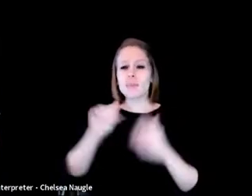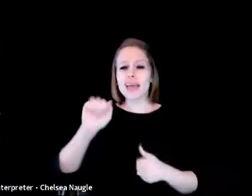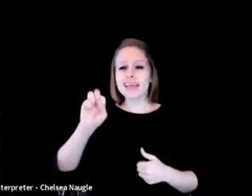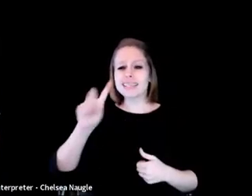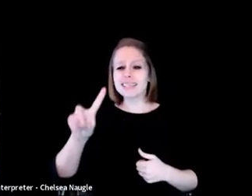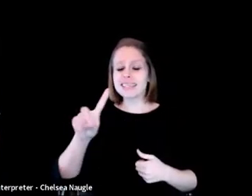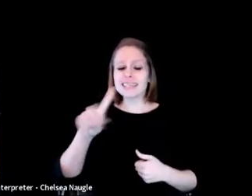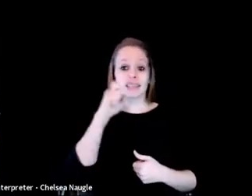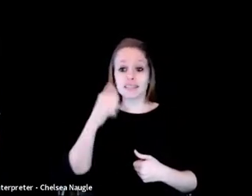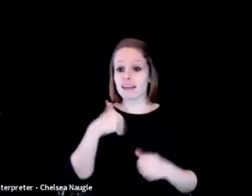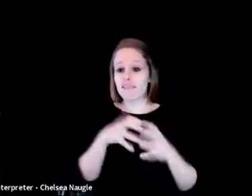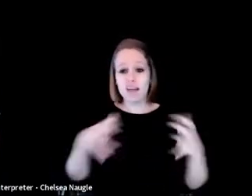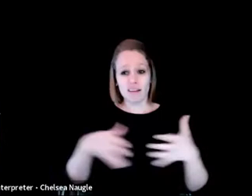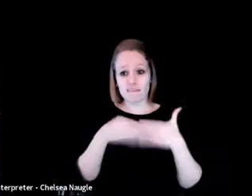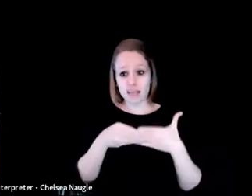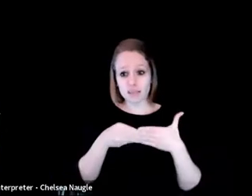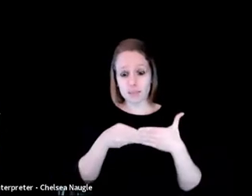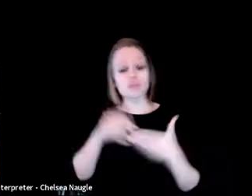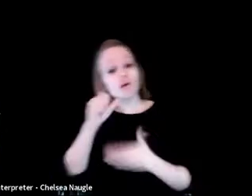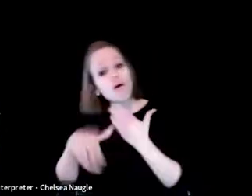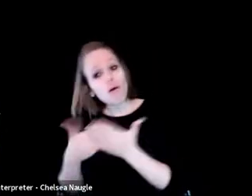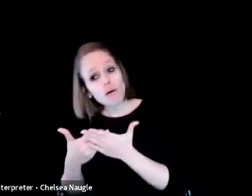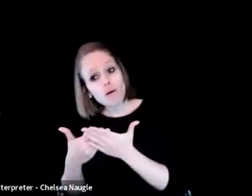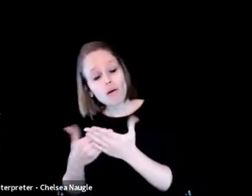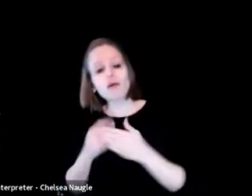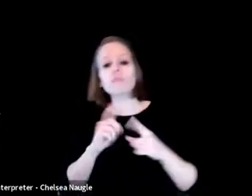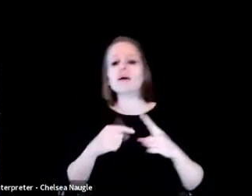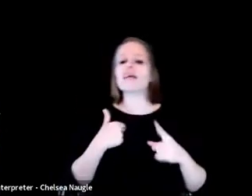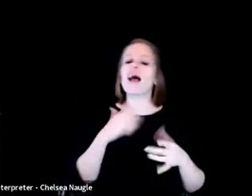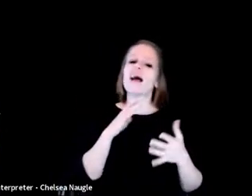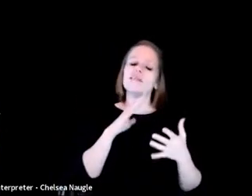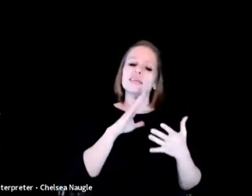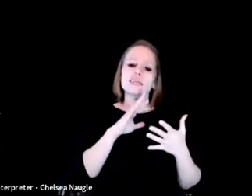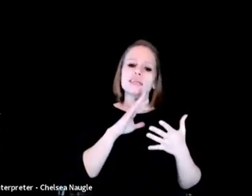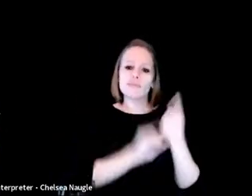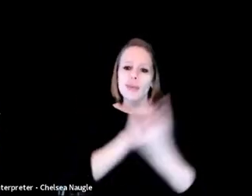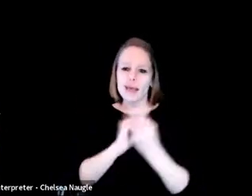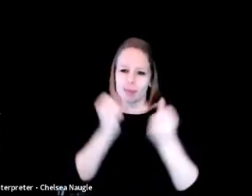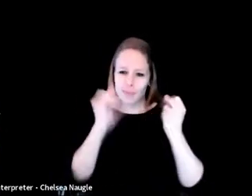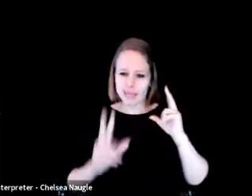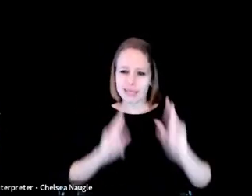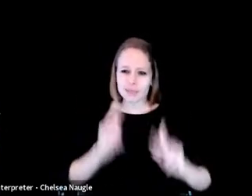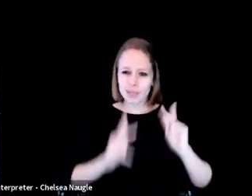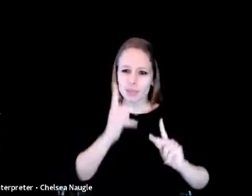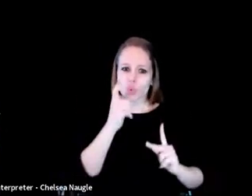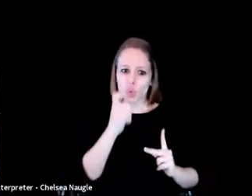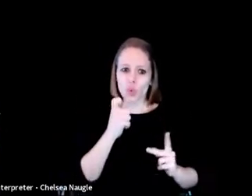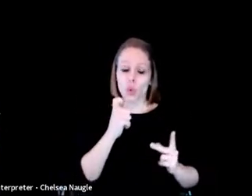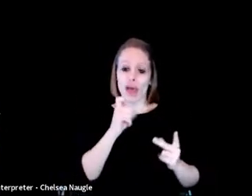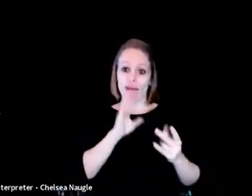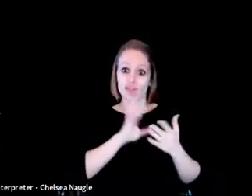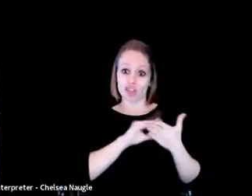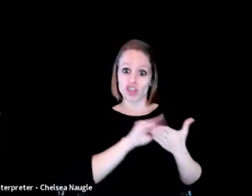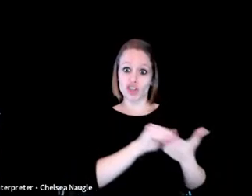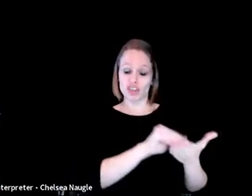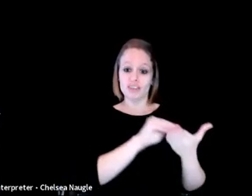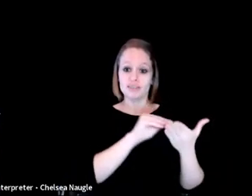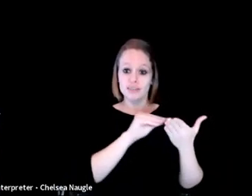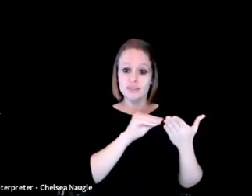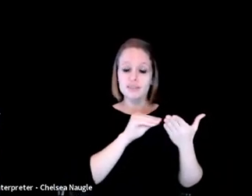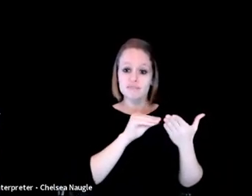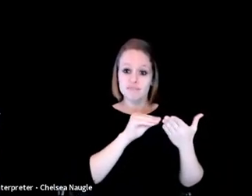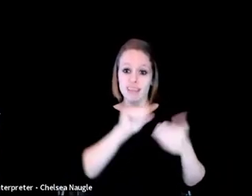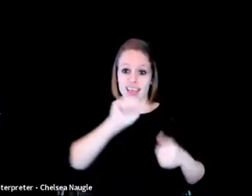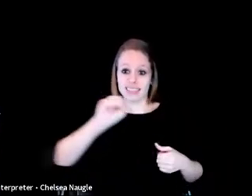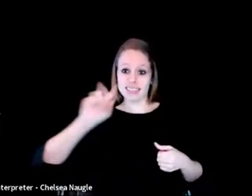all practitioners. I've met plenty of practitioners in the ASD world who have been trained like this, but actually are able